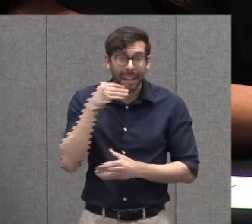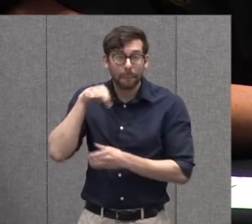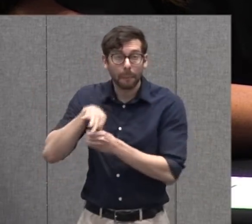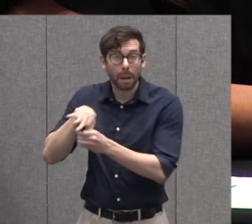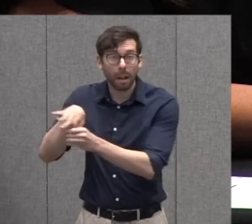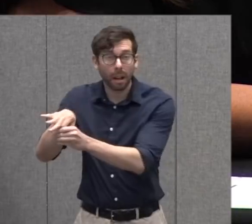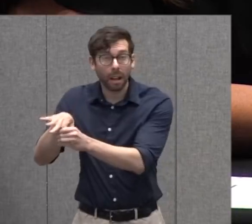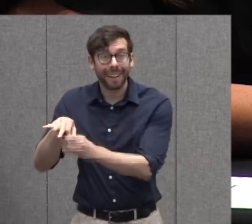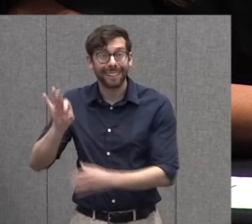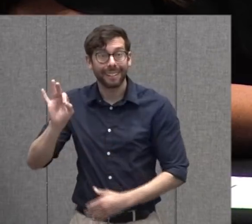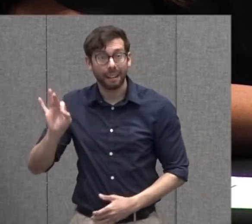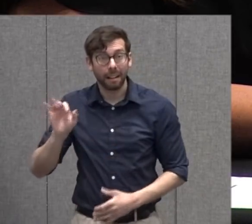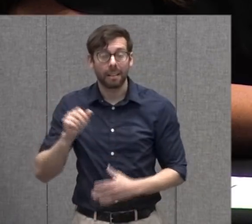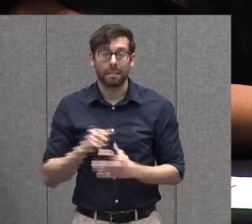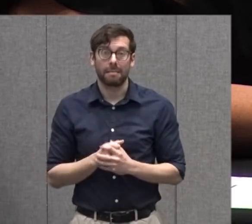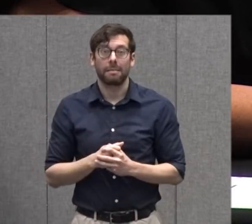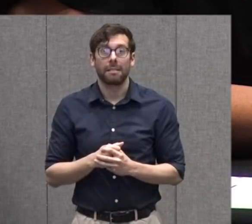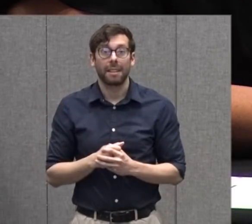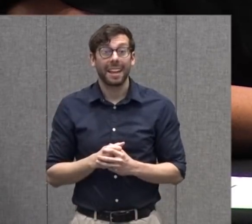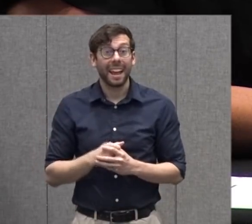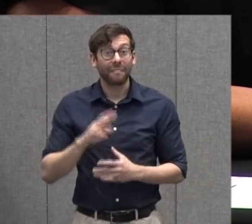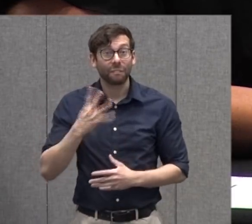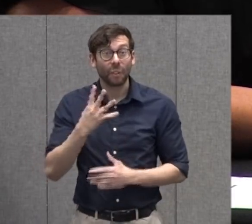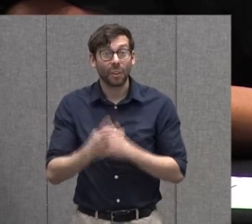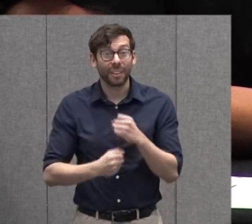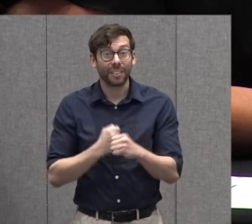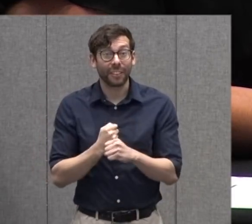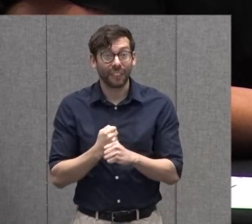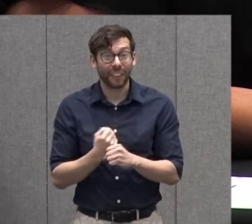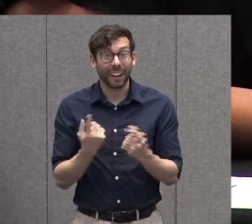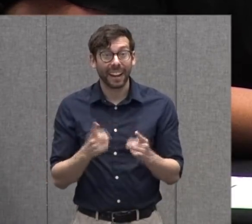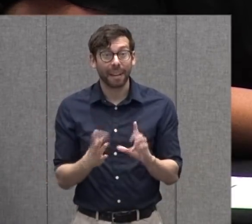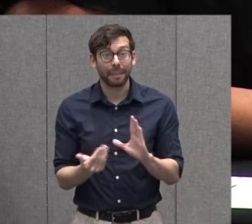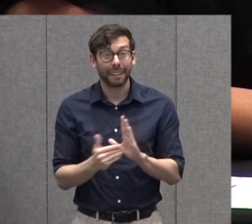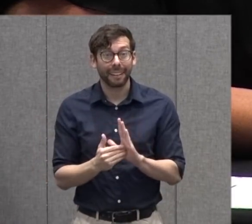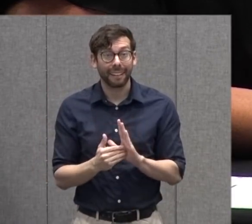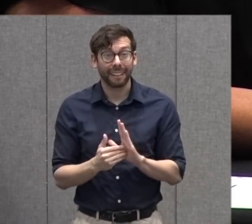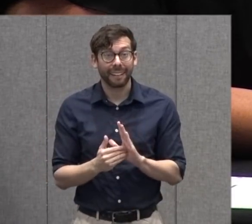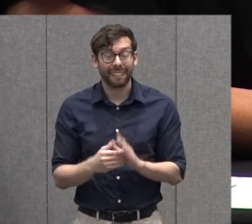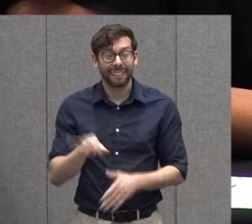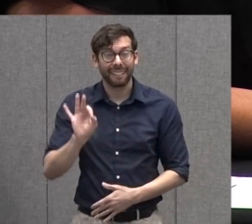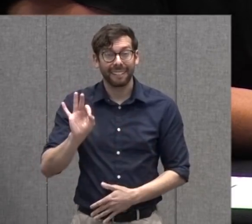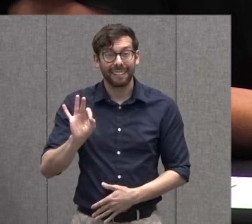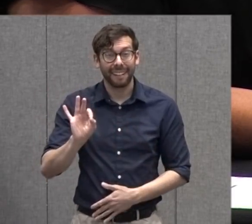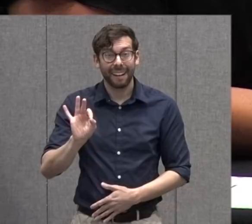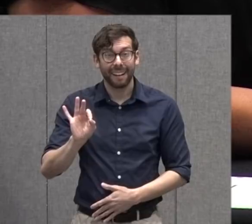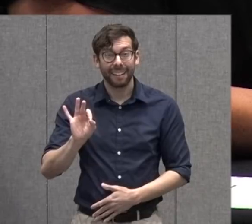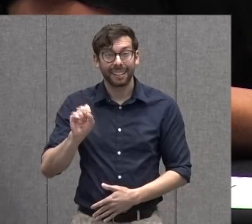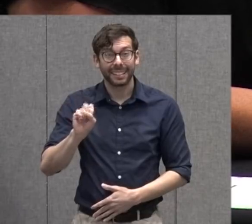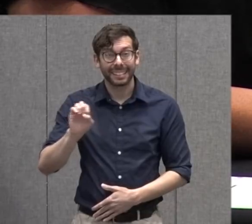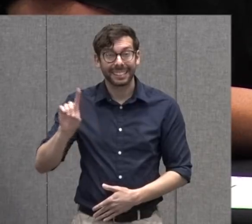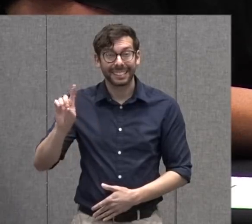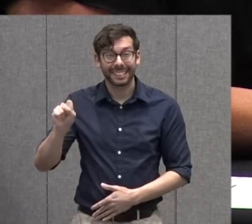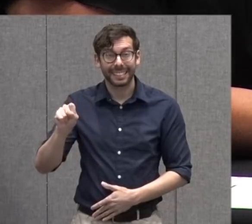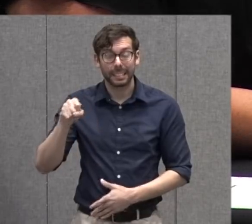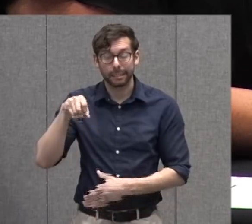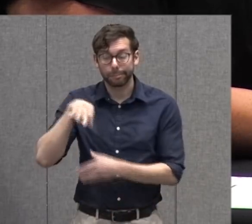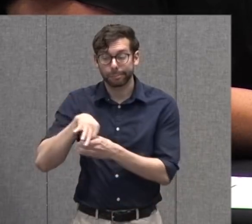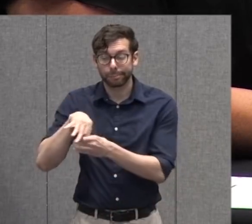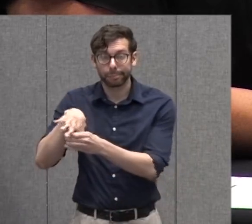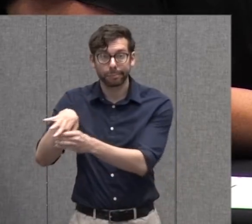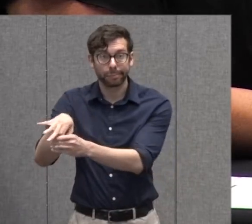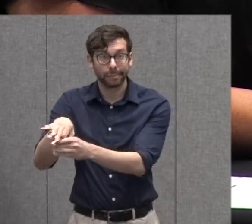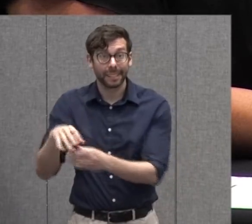year, it happened again. He had 9 seeds to bury. If Jack buries